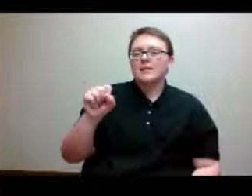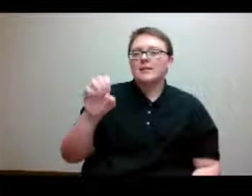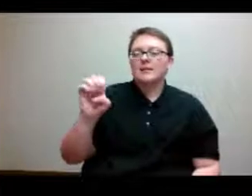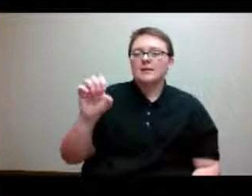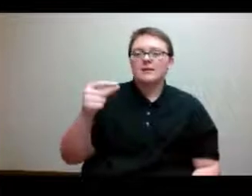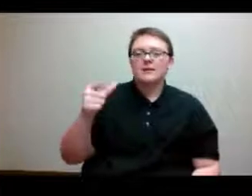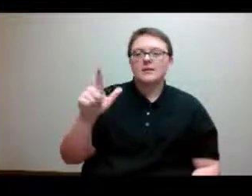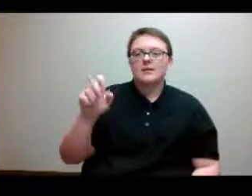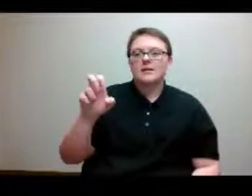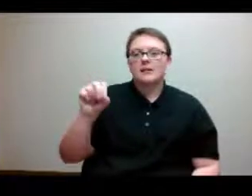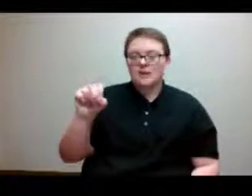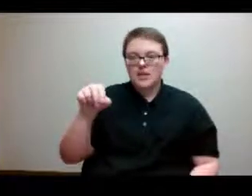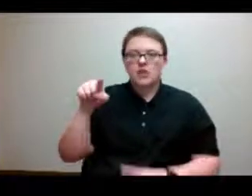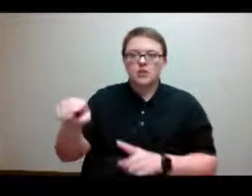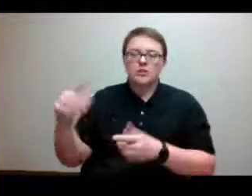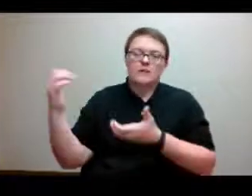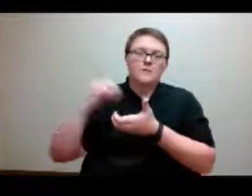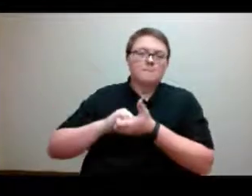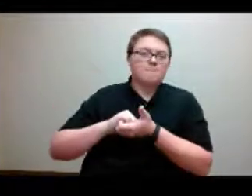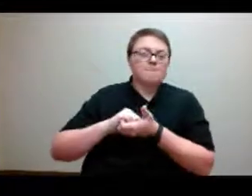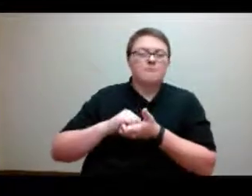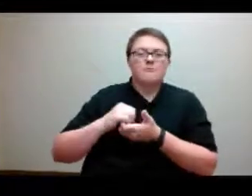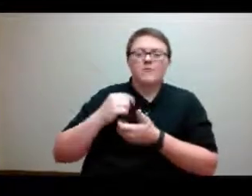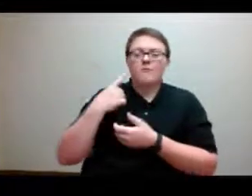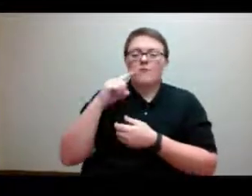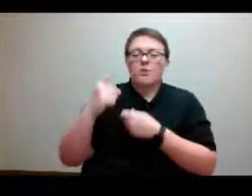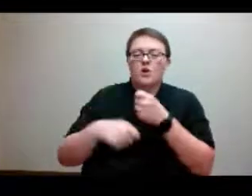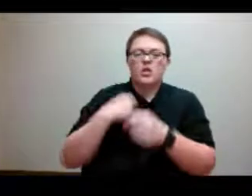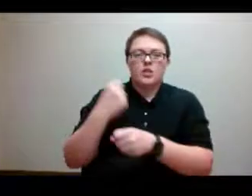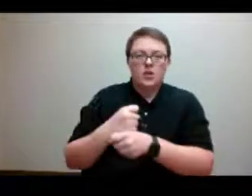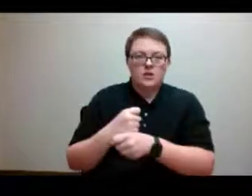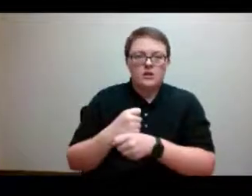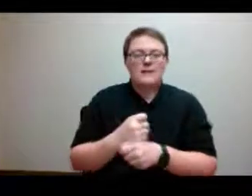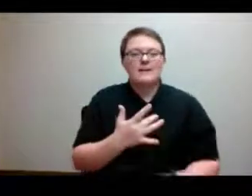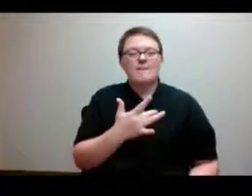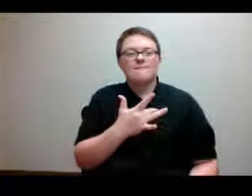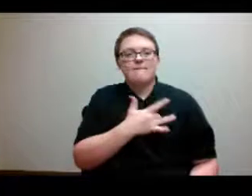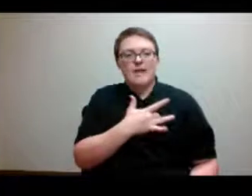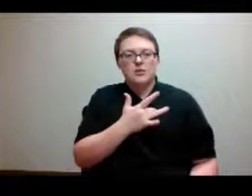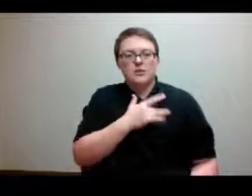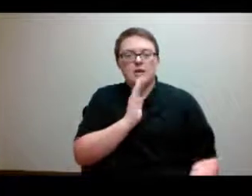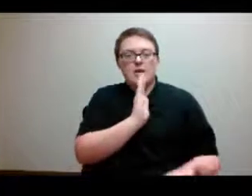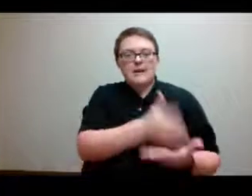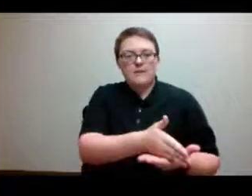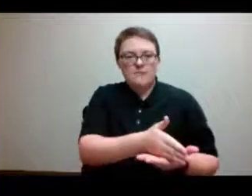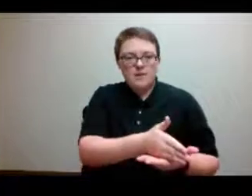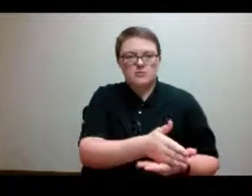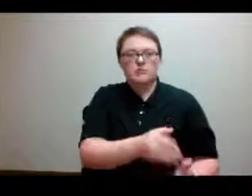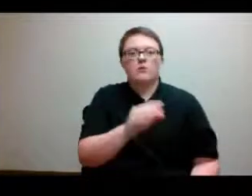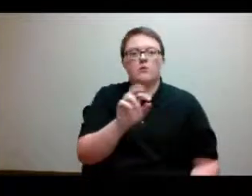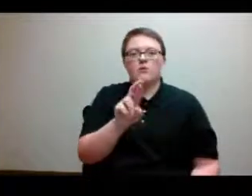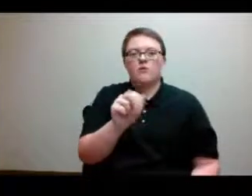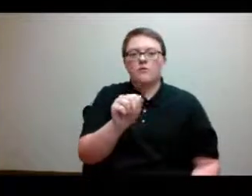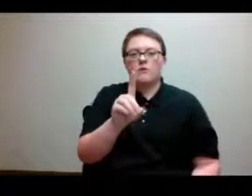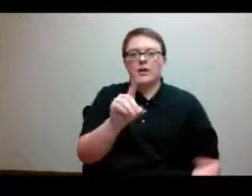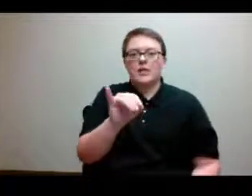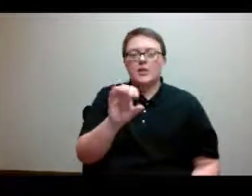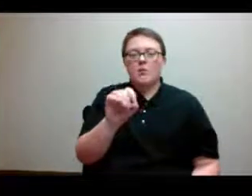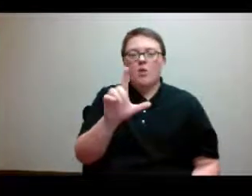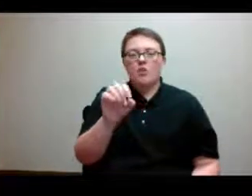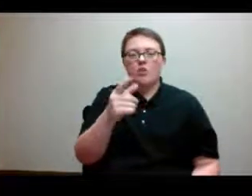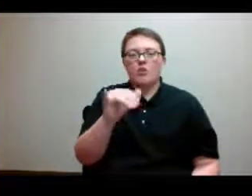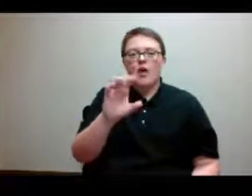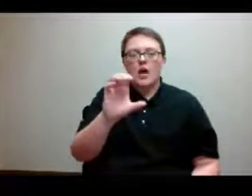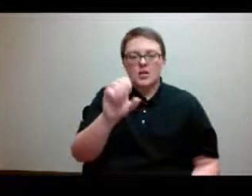year, queuing this whole program up. Vascular Interventional Radiologic Technology, not surprisingly, we call